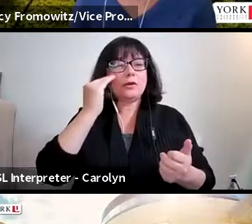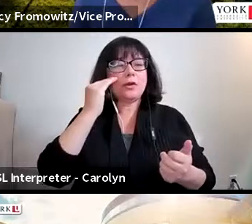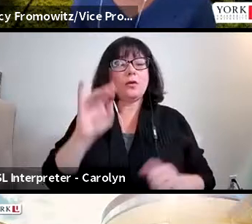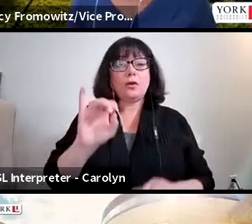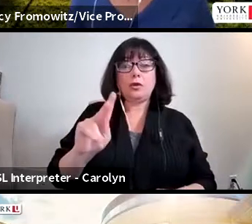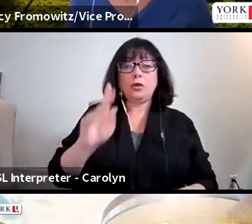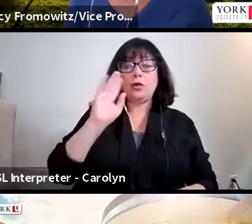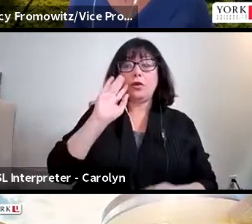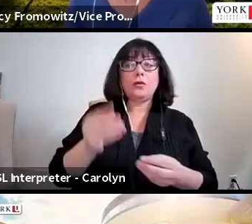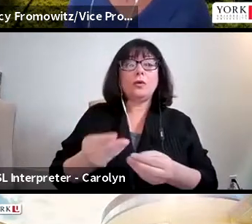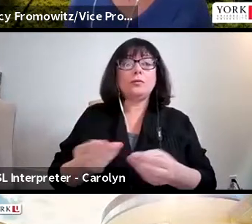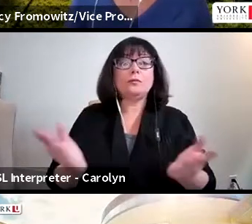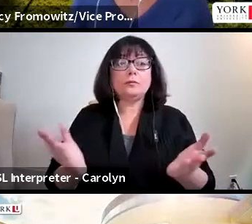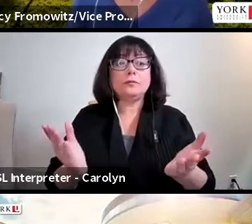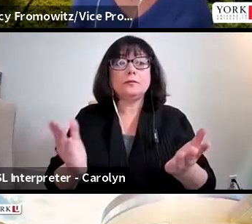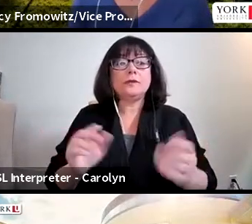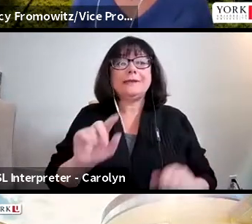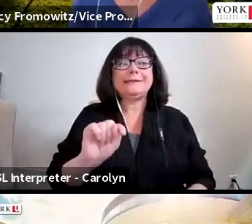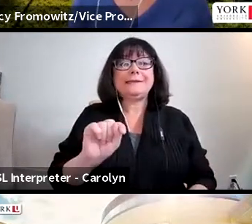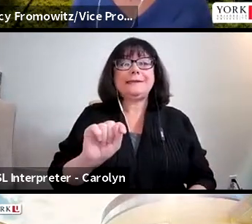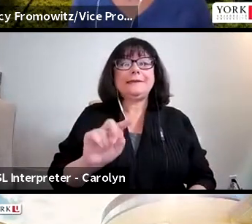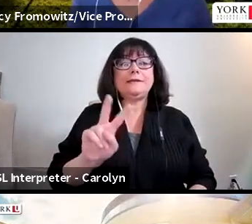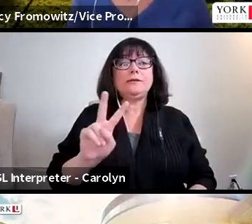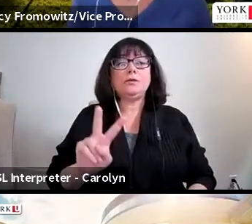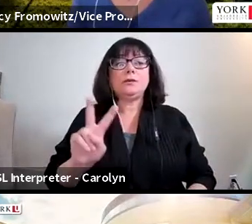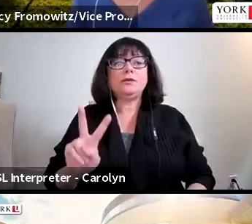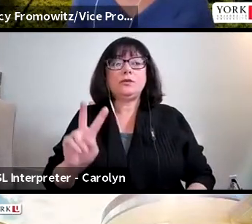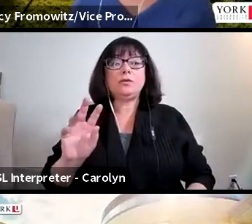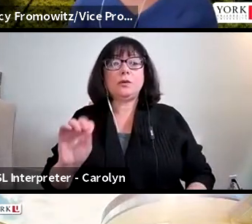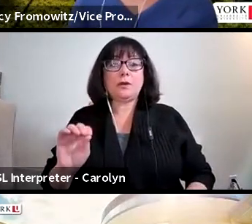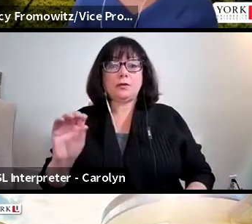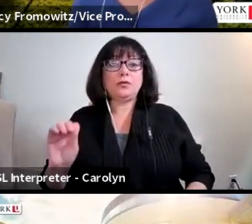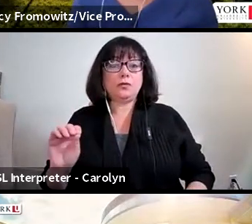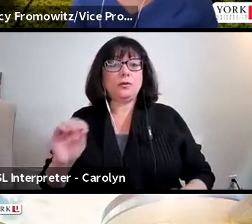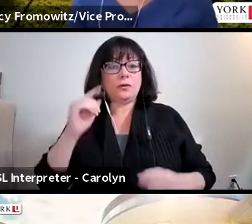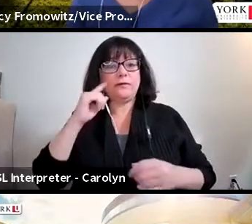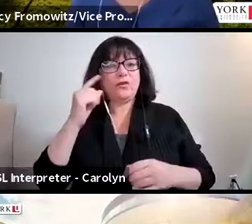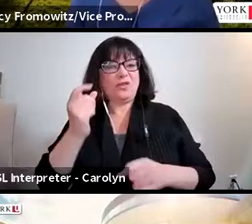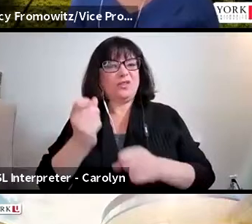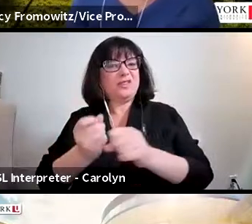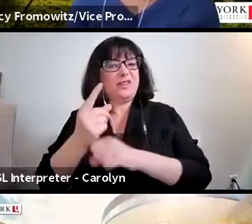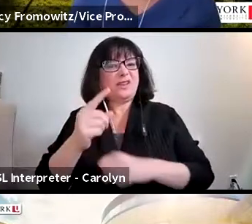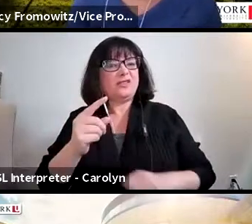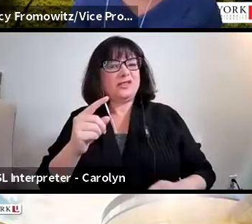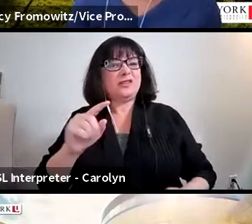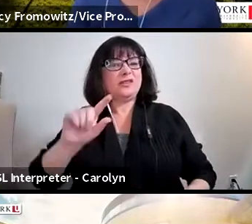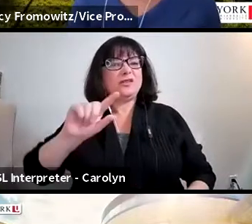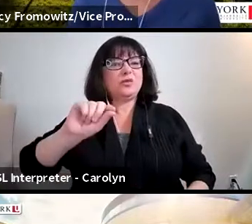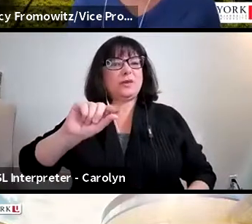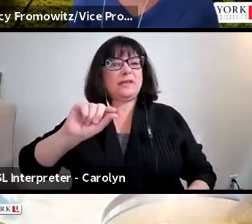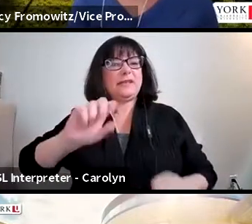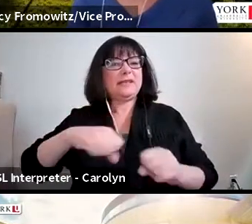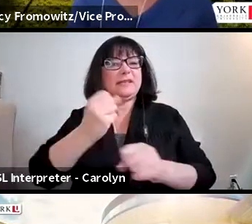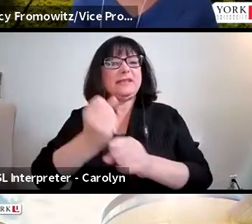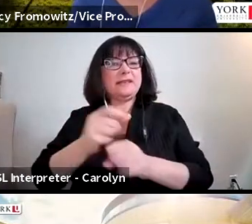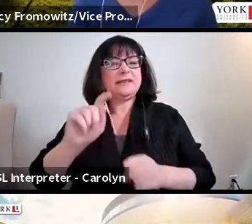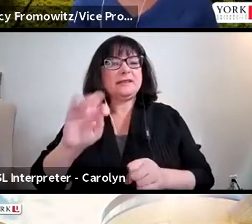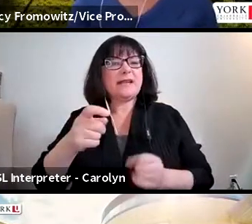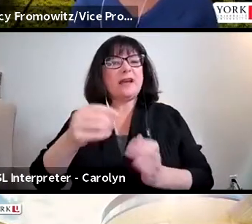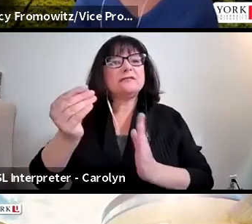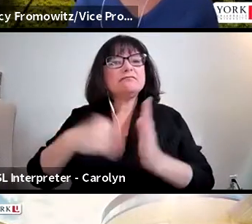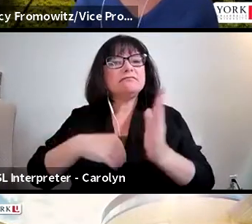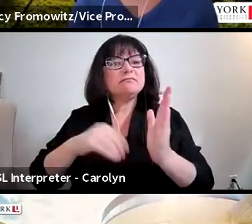the 2020 tax year, as employees have now exceeded 6 months of working